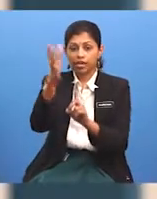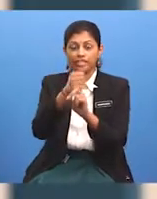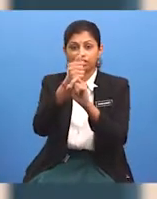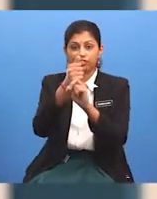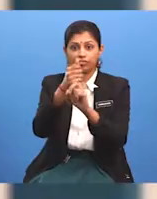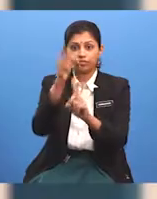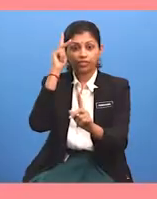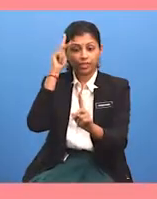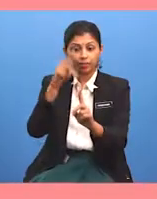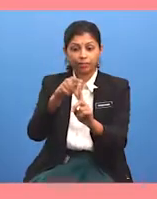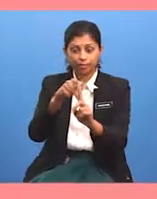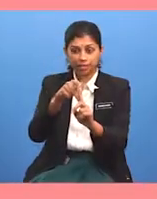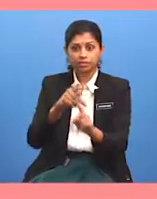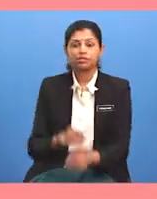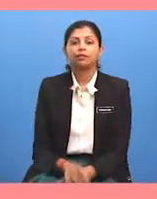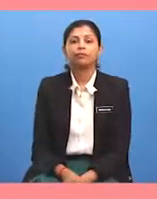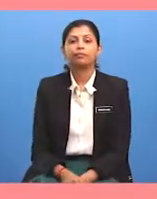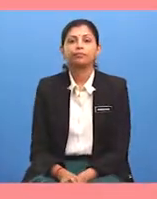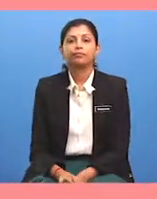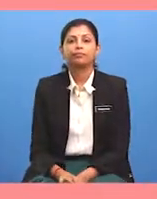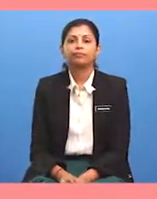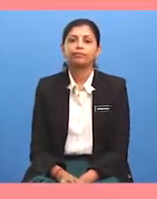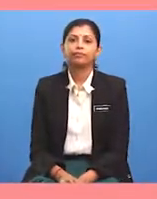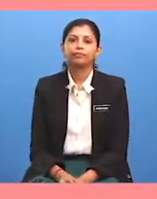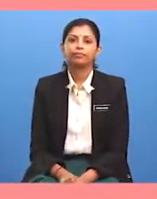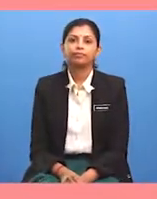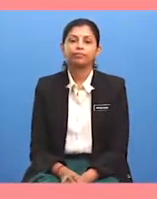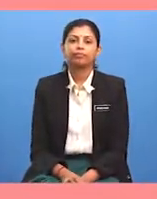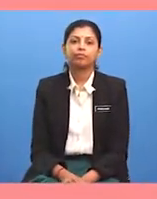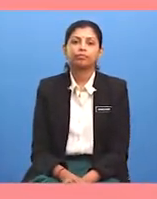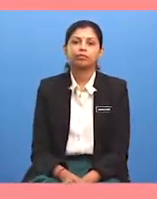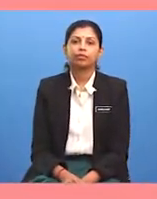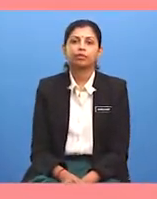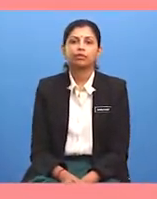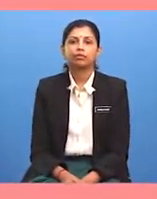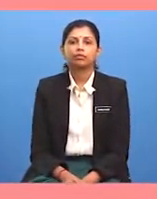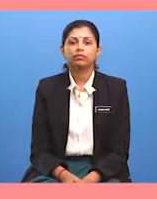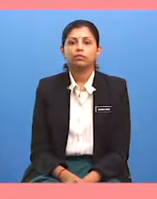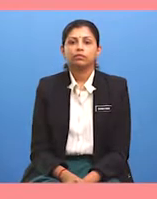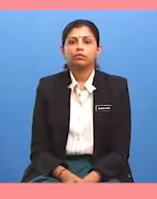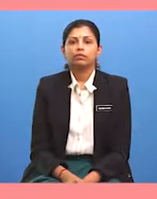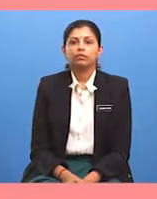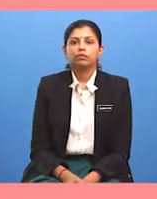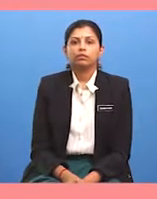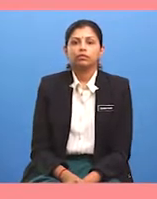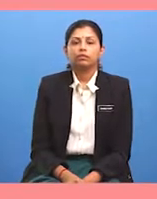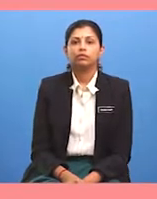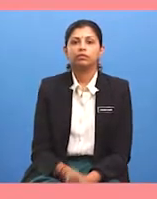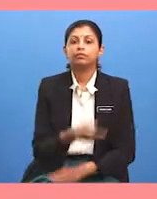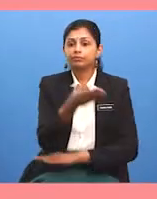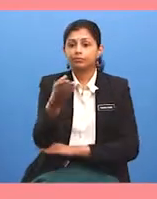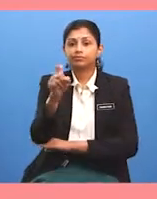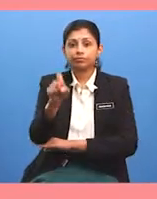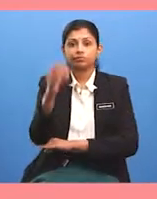the other. Students, you need to determine the similarities and